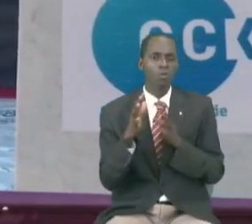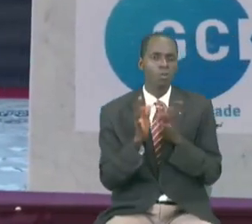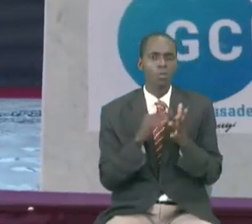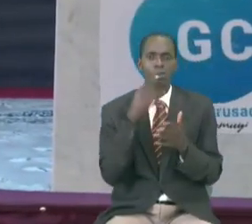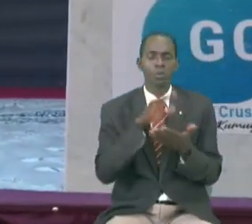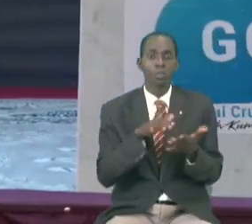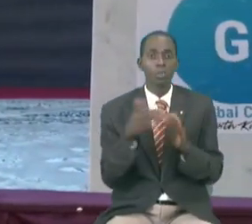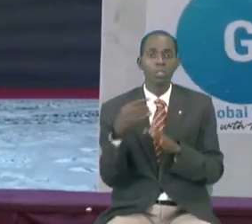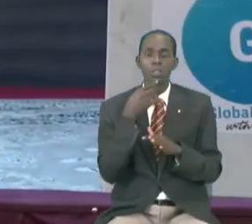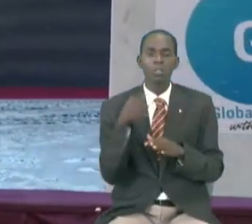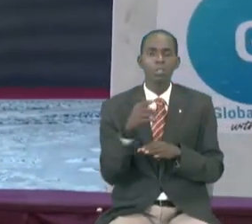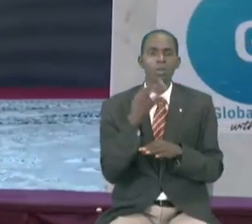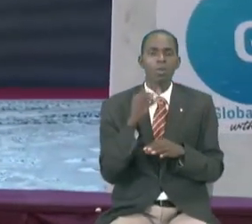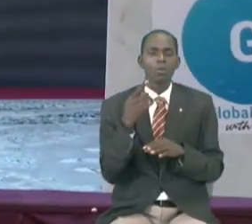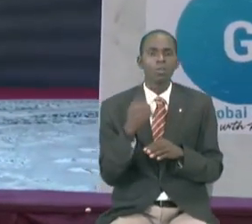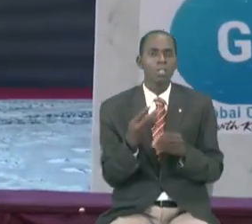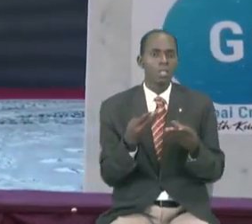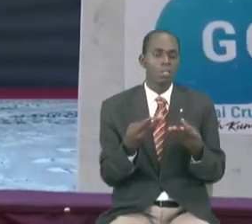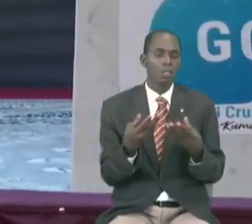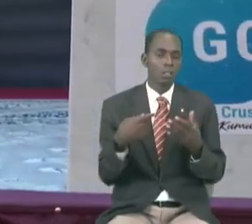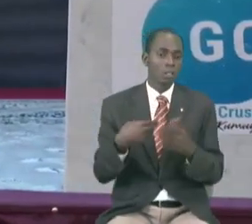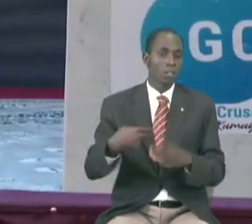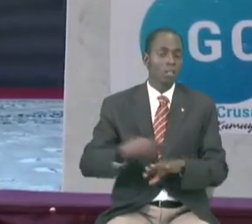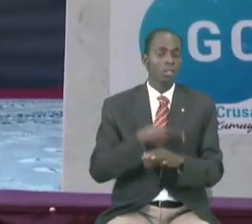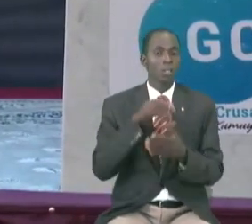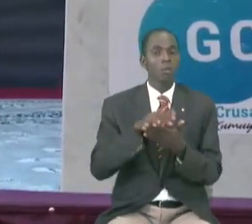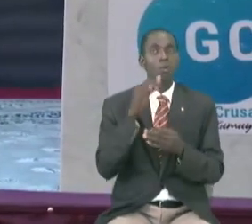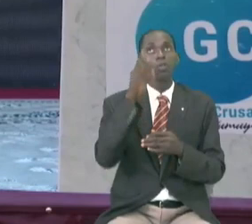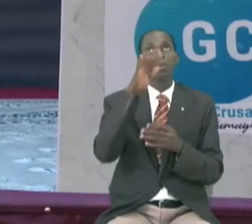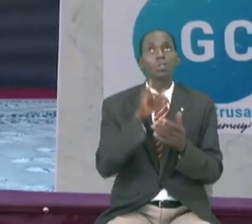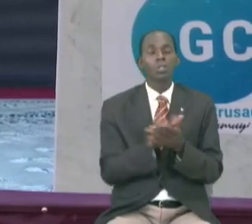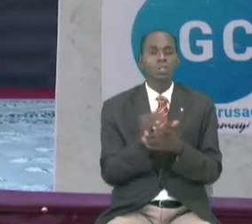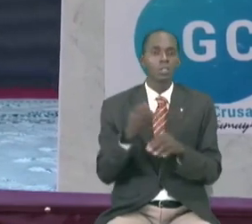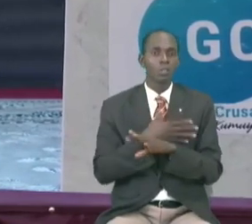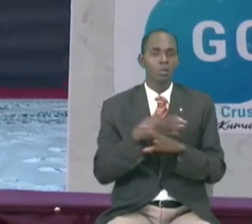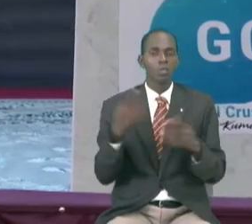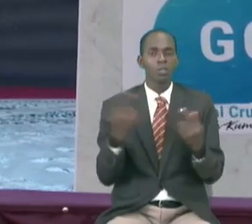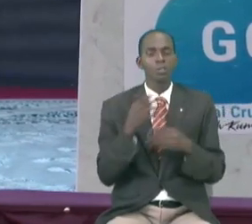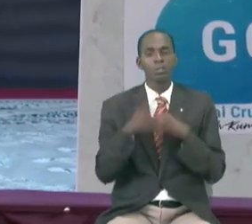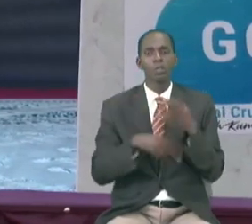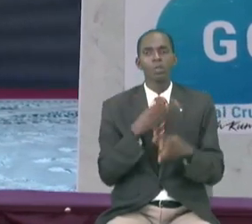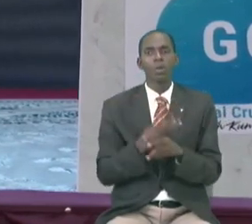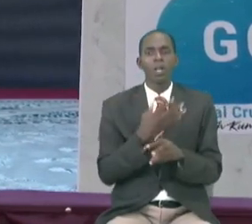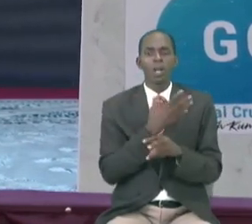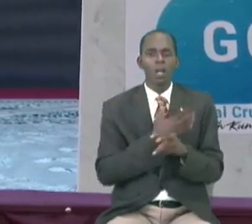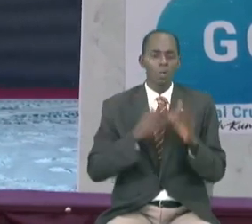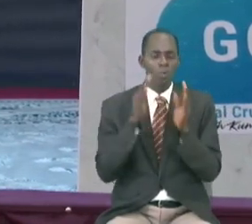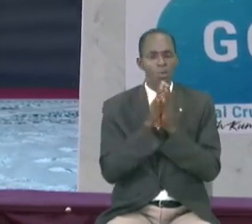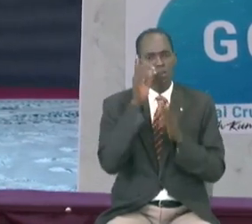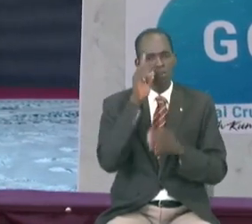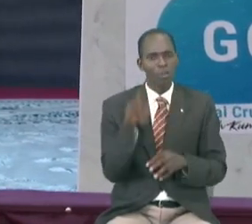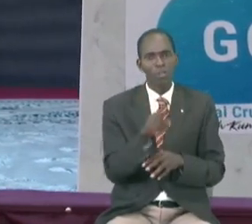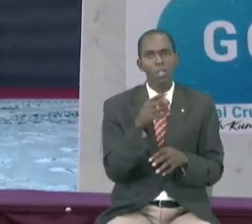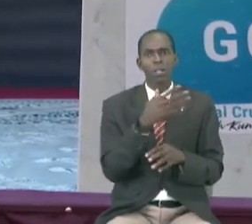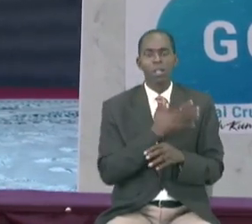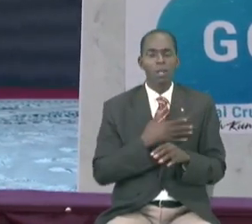And pray for them, and plead with them, and preach passionately unto them, and desire their